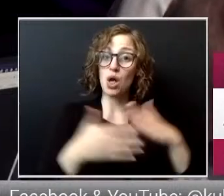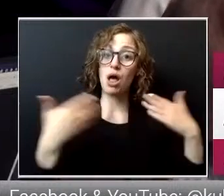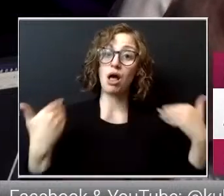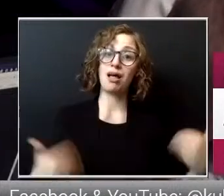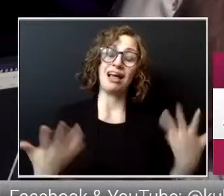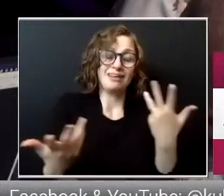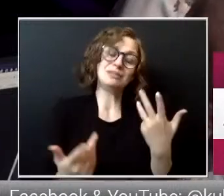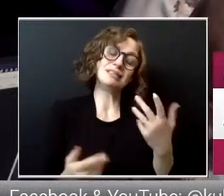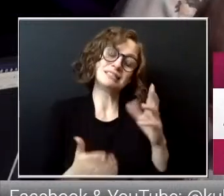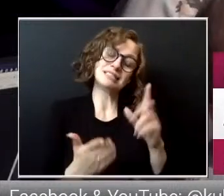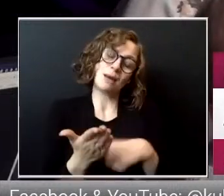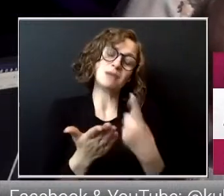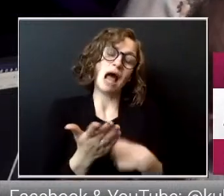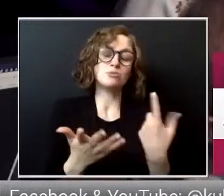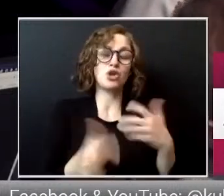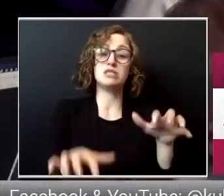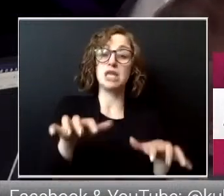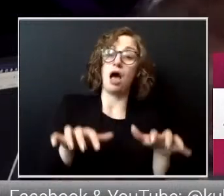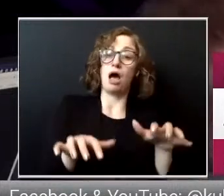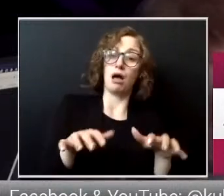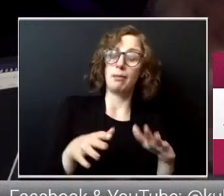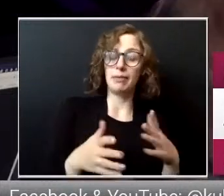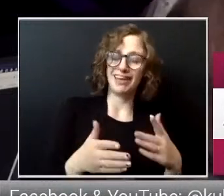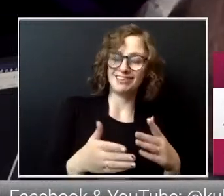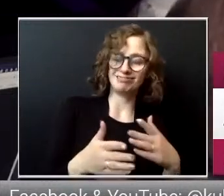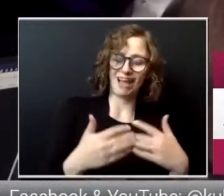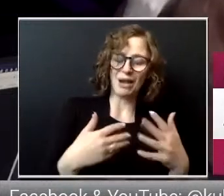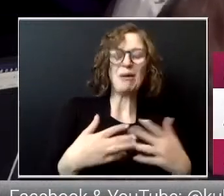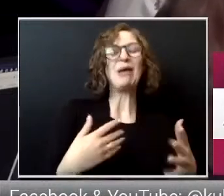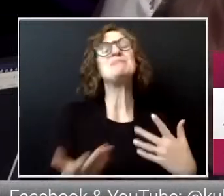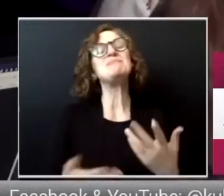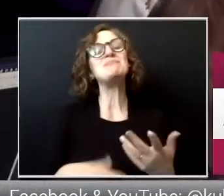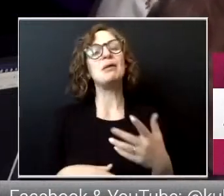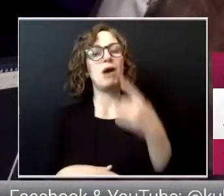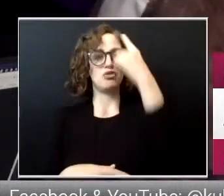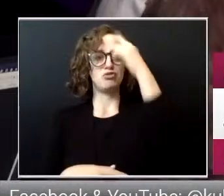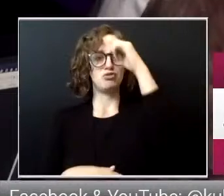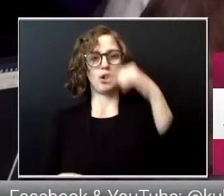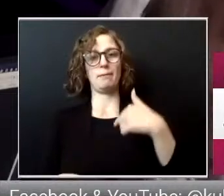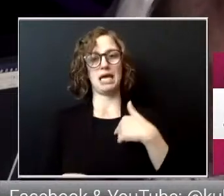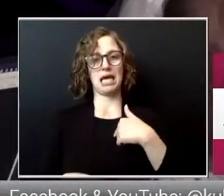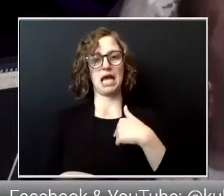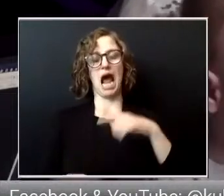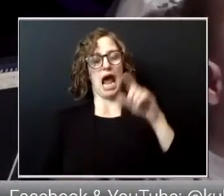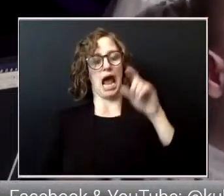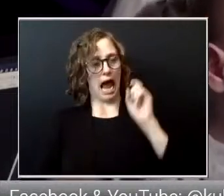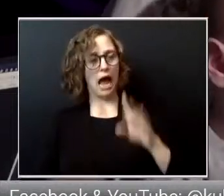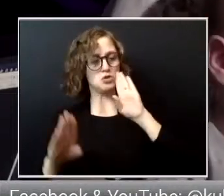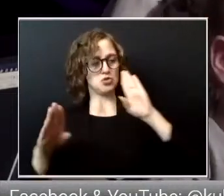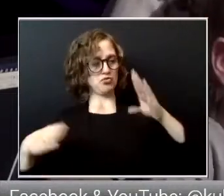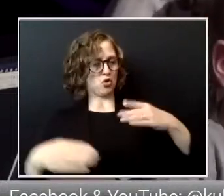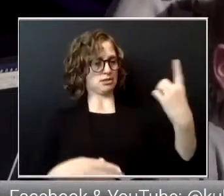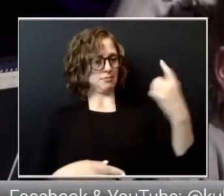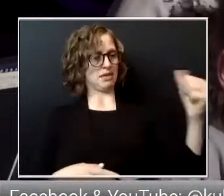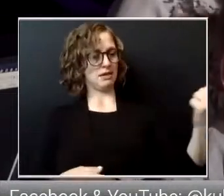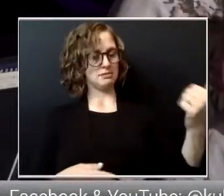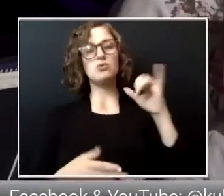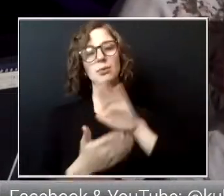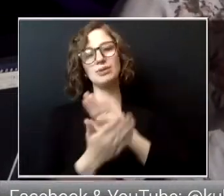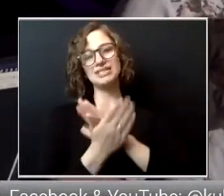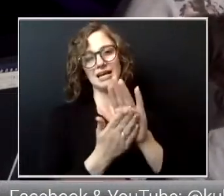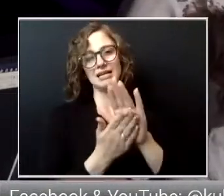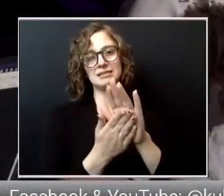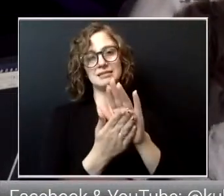okay. No, for me it was a nice. I had to focus on something else, right? I had to be at work to